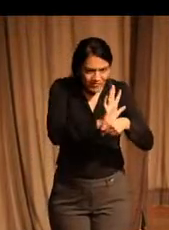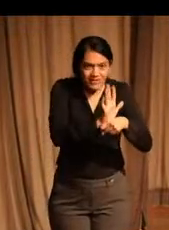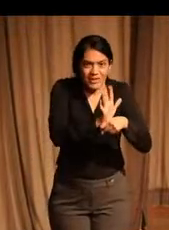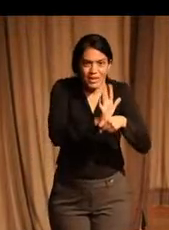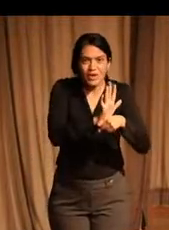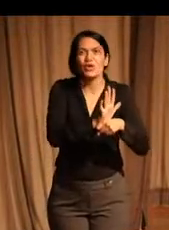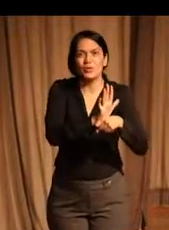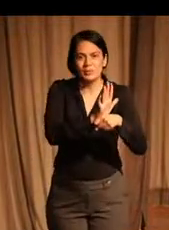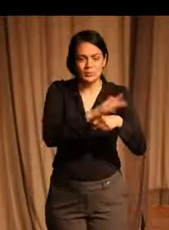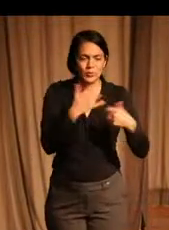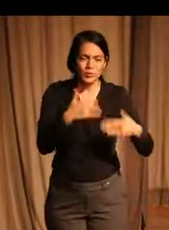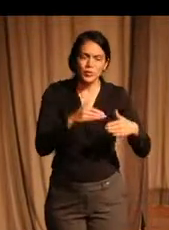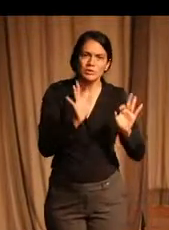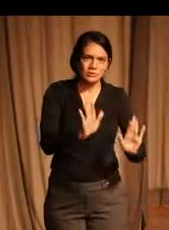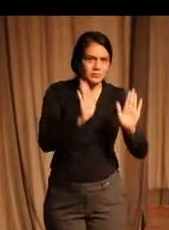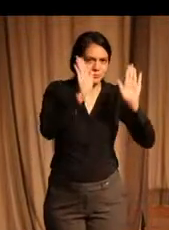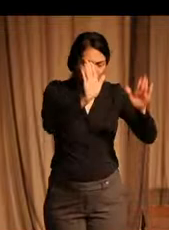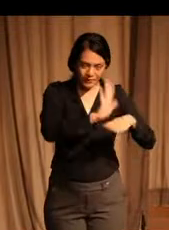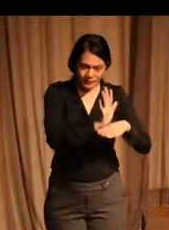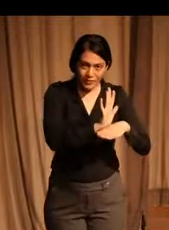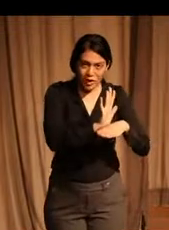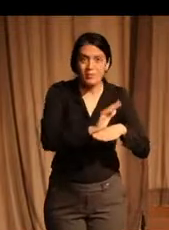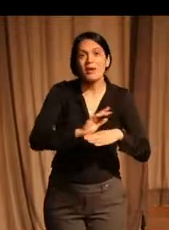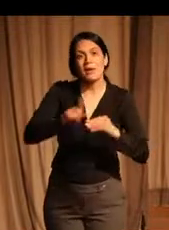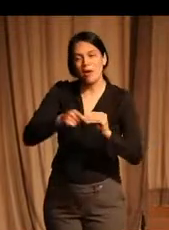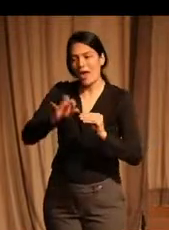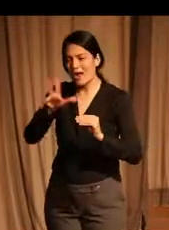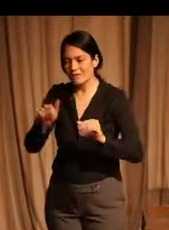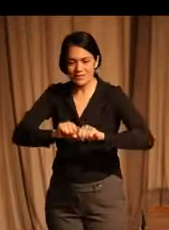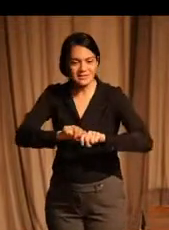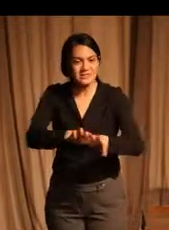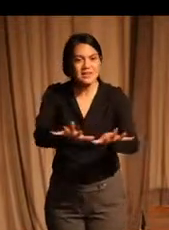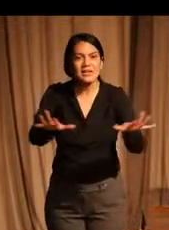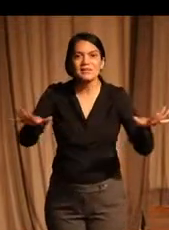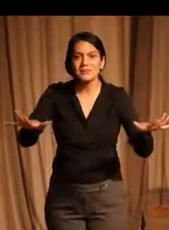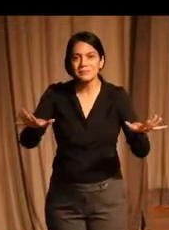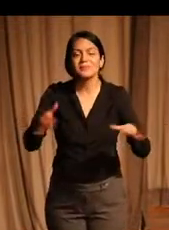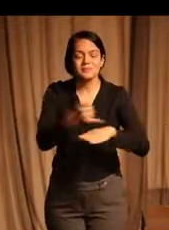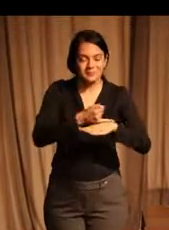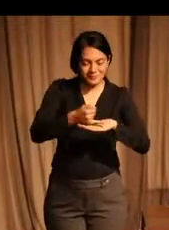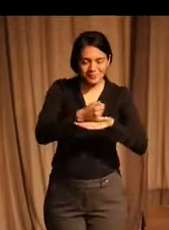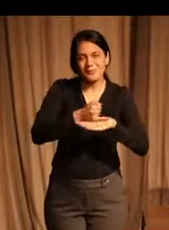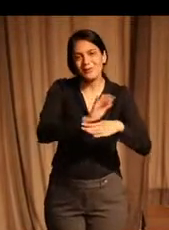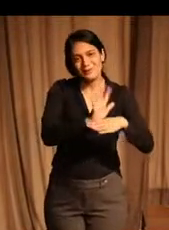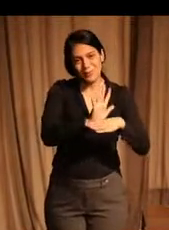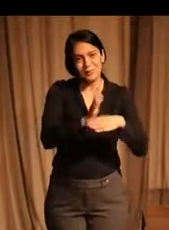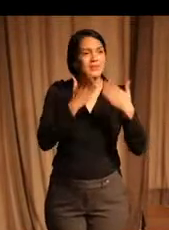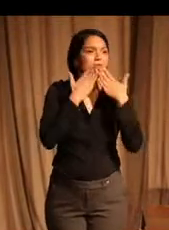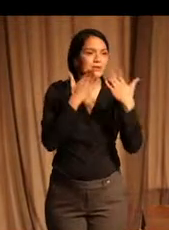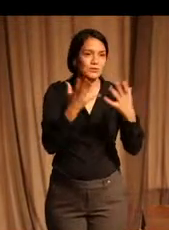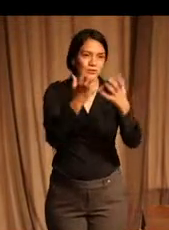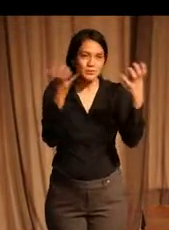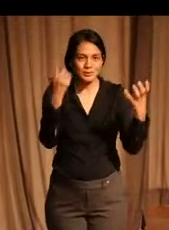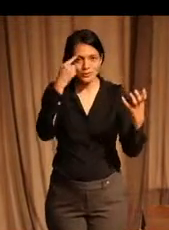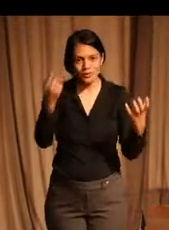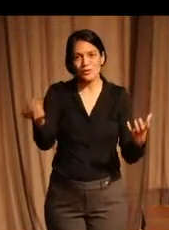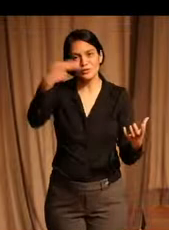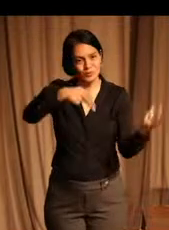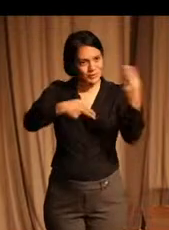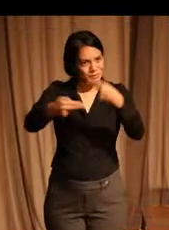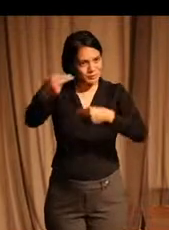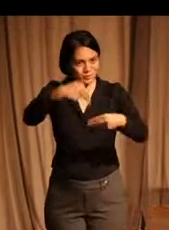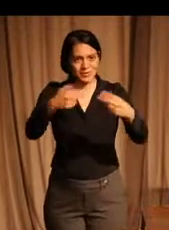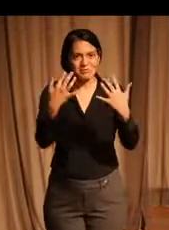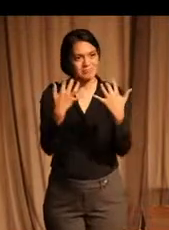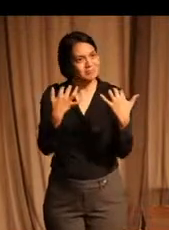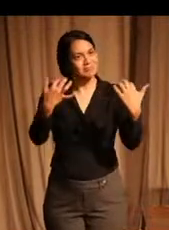of the Caribbean and their diasporas and other marginalized spaces in the Global South. Thank you so much for joining us for the retrospective program,